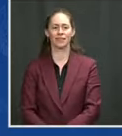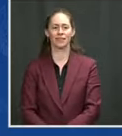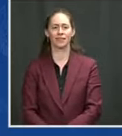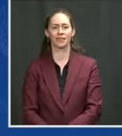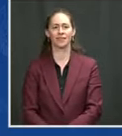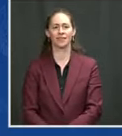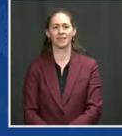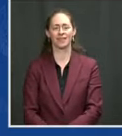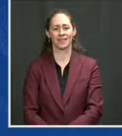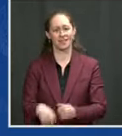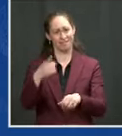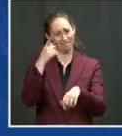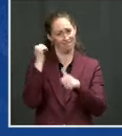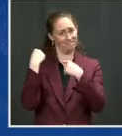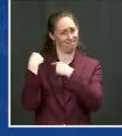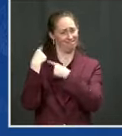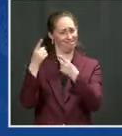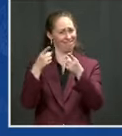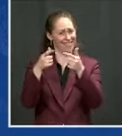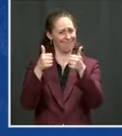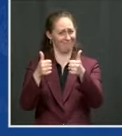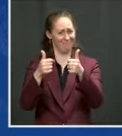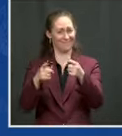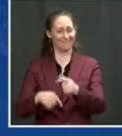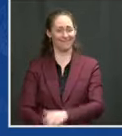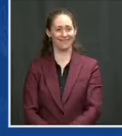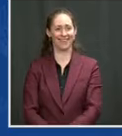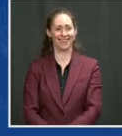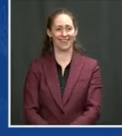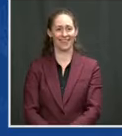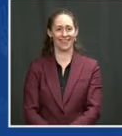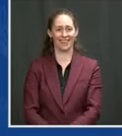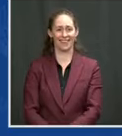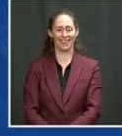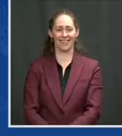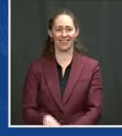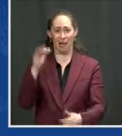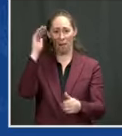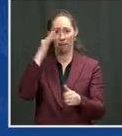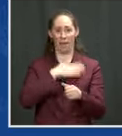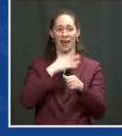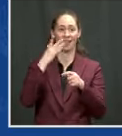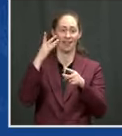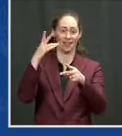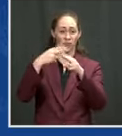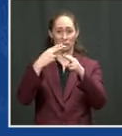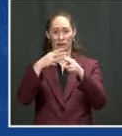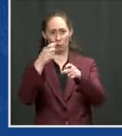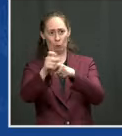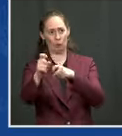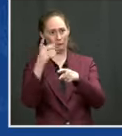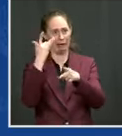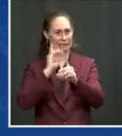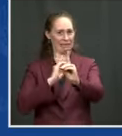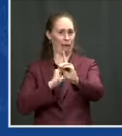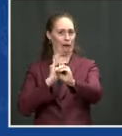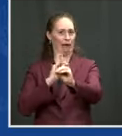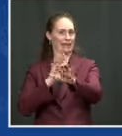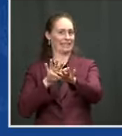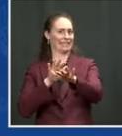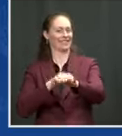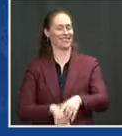the board. You really have. I hope that doesn't ruin your reputation coming from a Democrat, but you're doing a hell of a job. you very much. Thank you